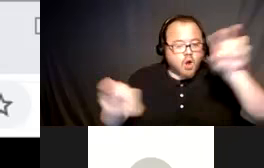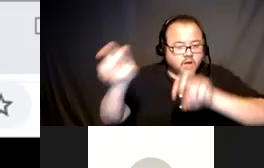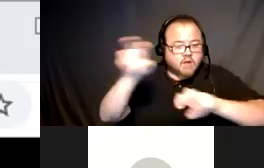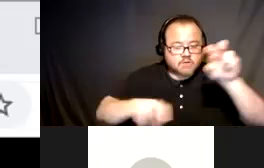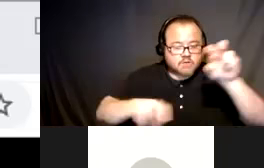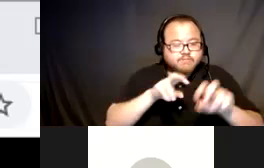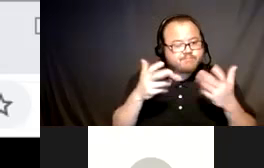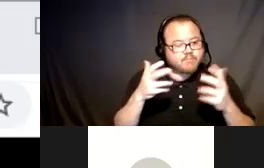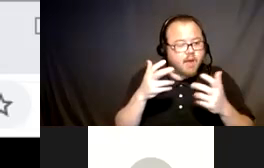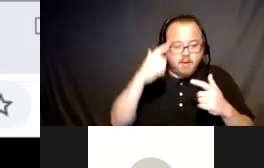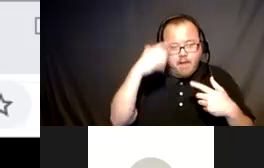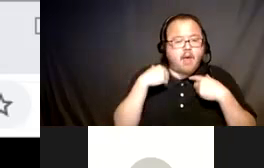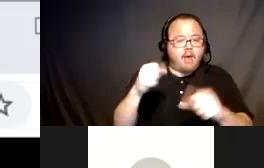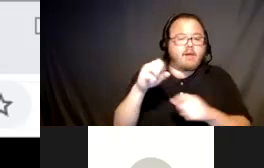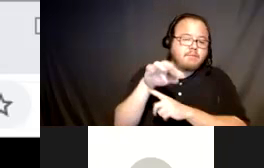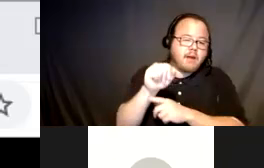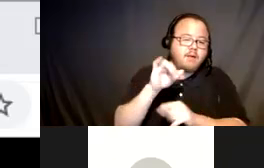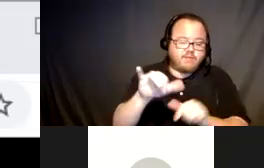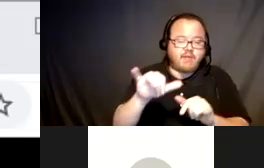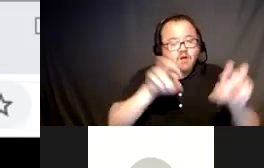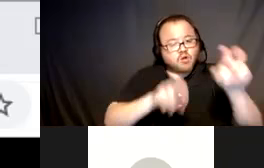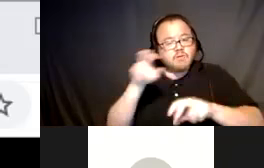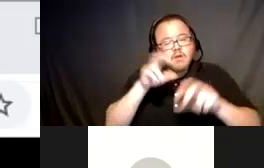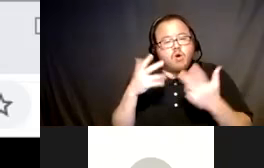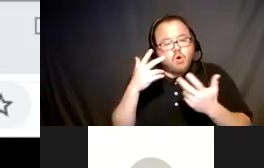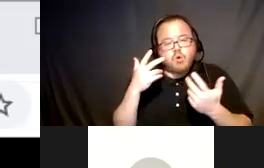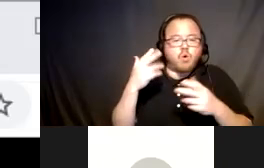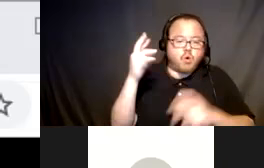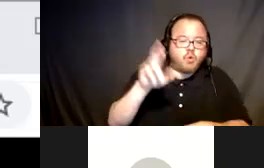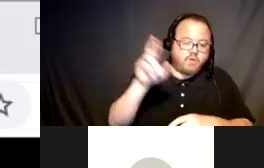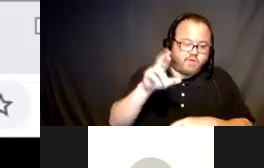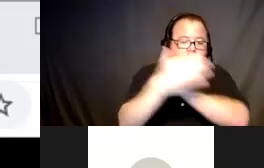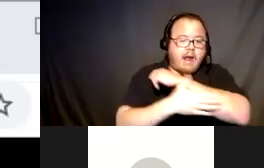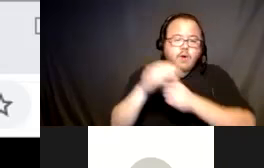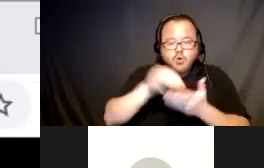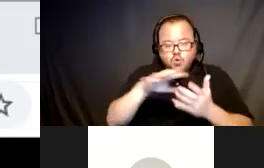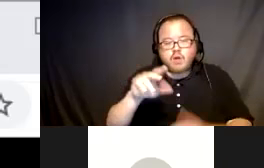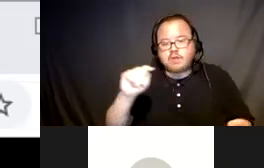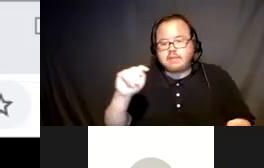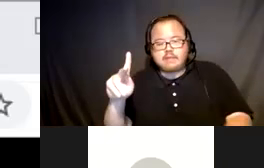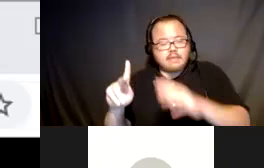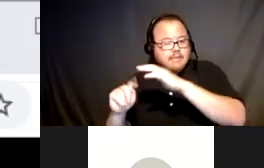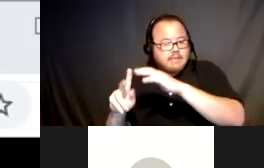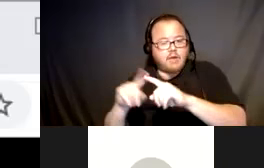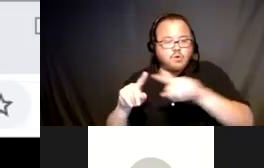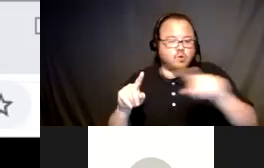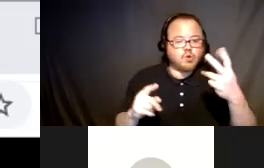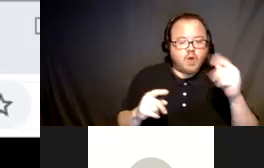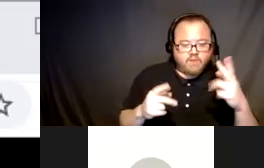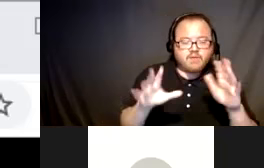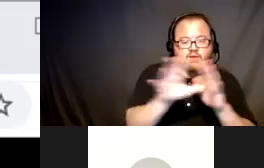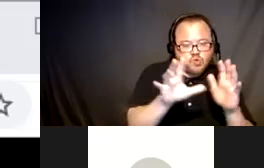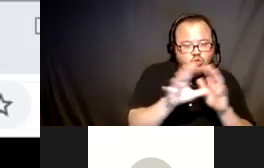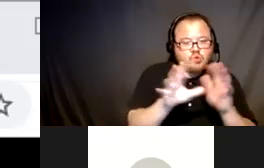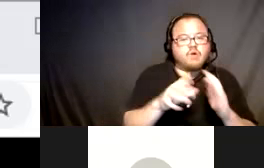Matters. So the contest was for Riverside County students in TK through 12th grade. We received 220 art submissions